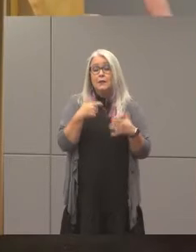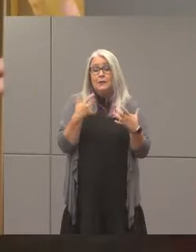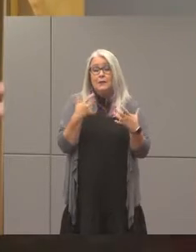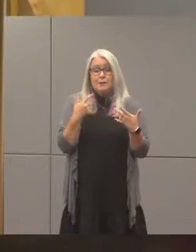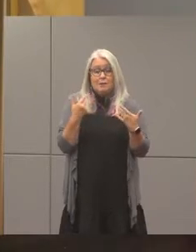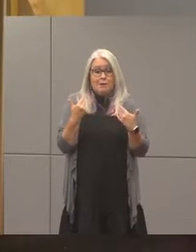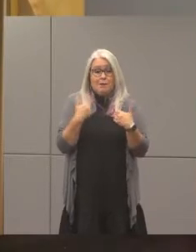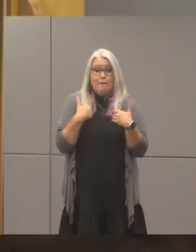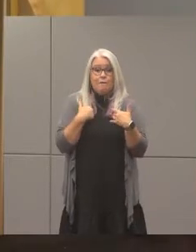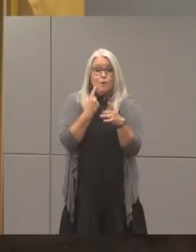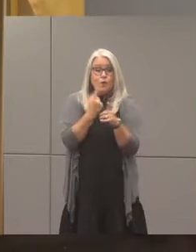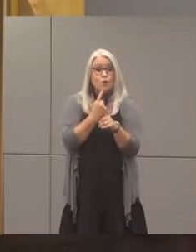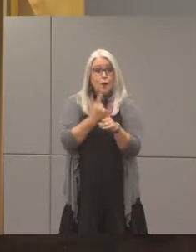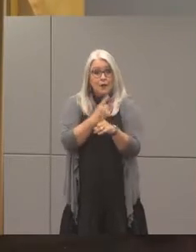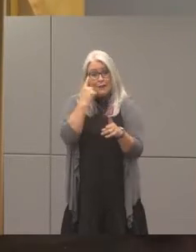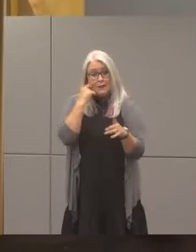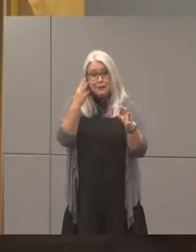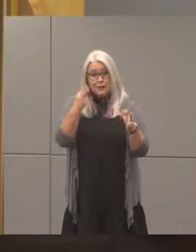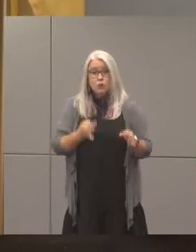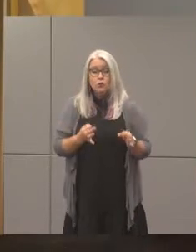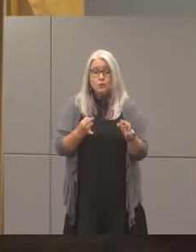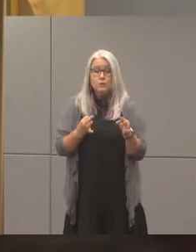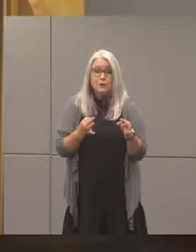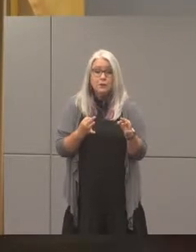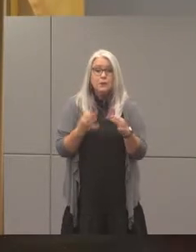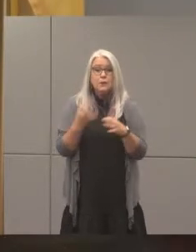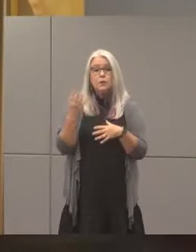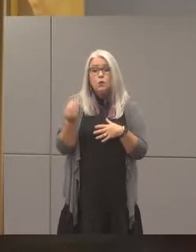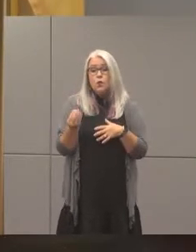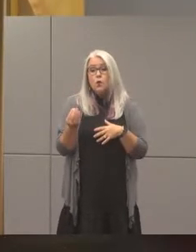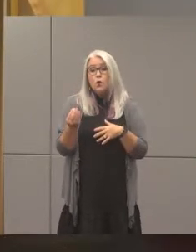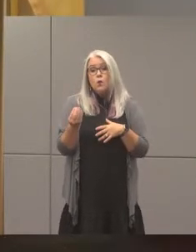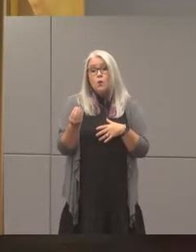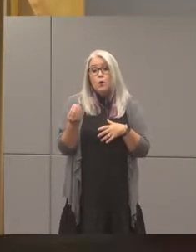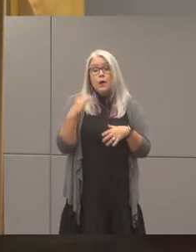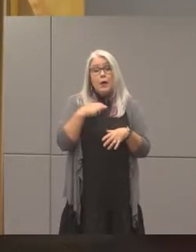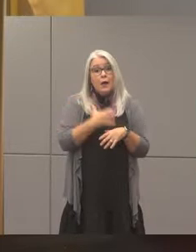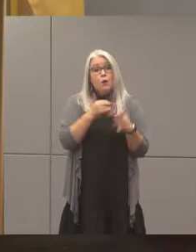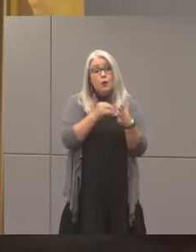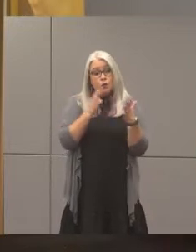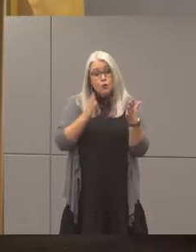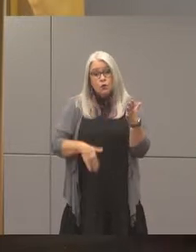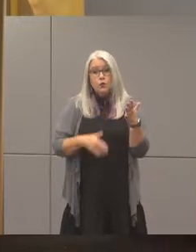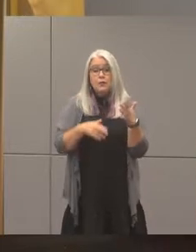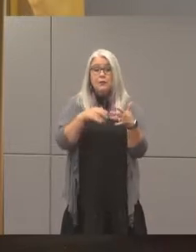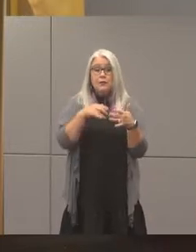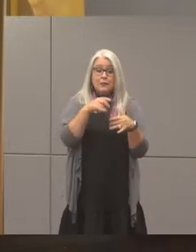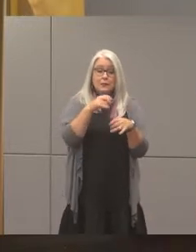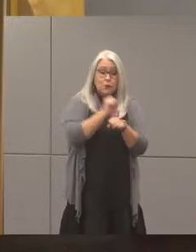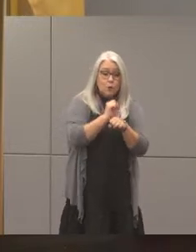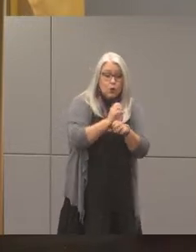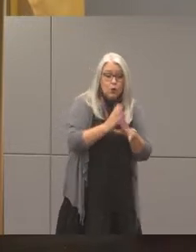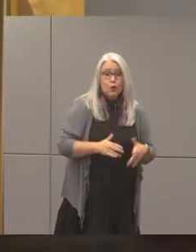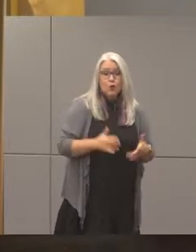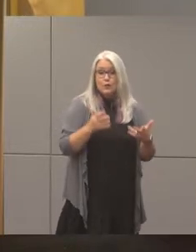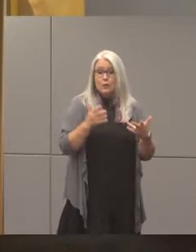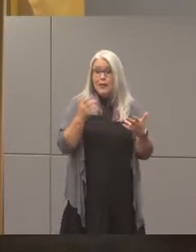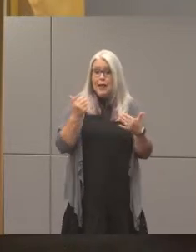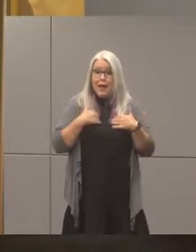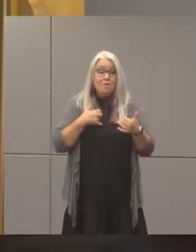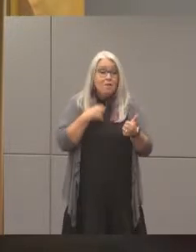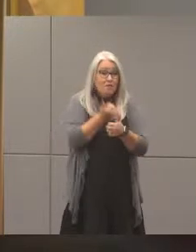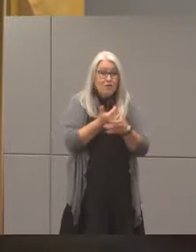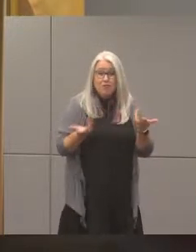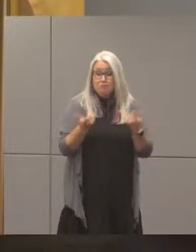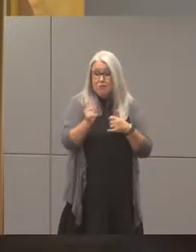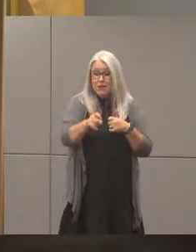the correct decisions so that our students, our employees have what they do for